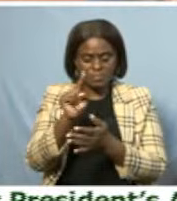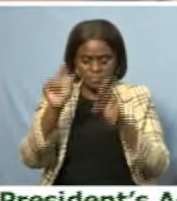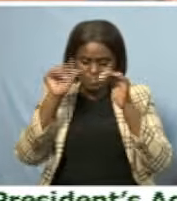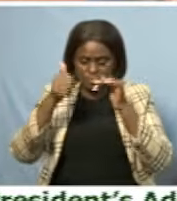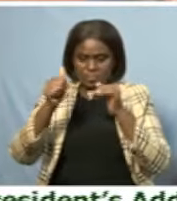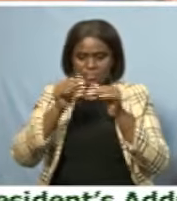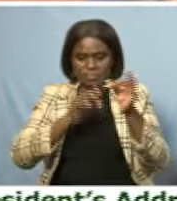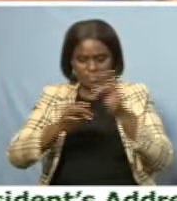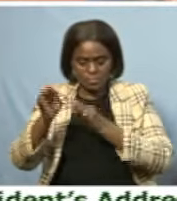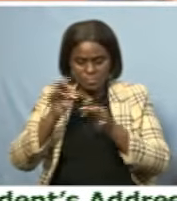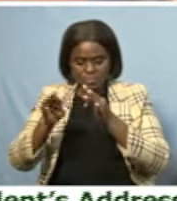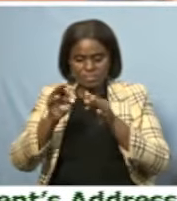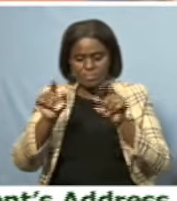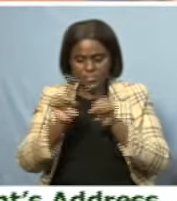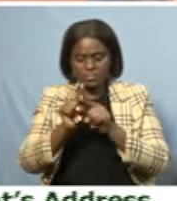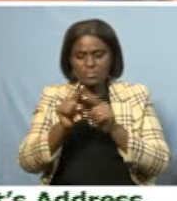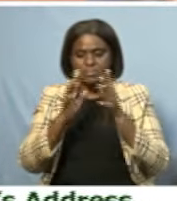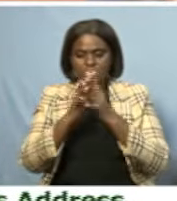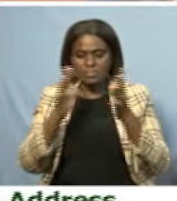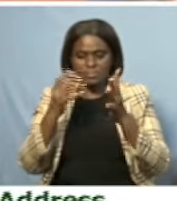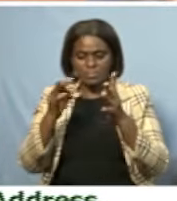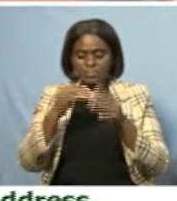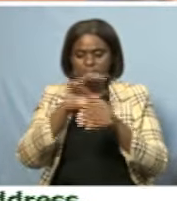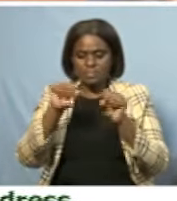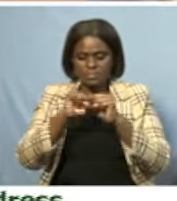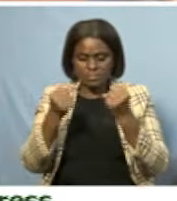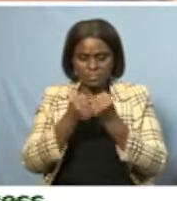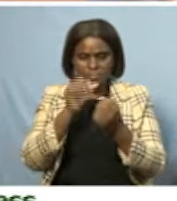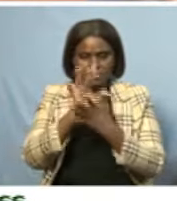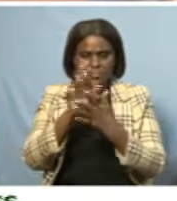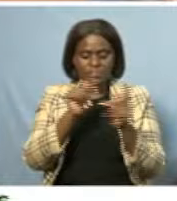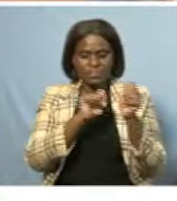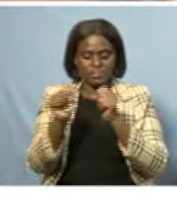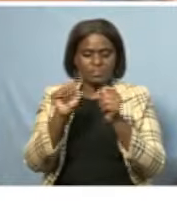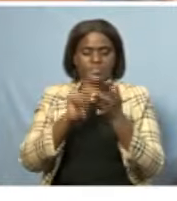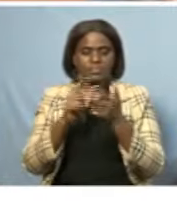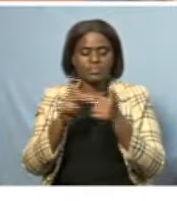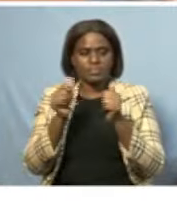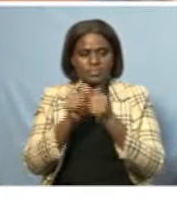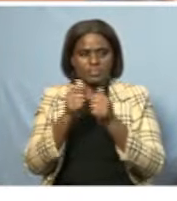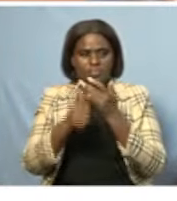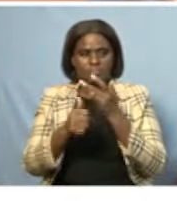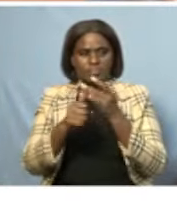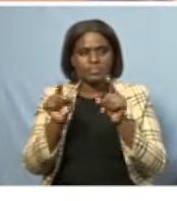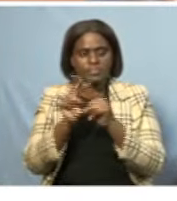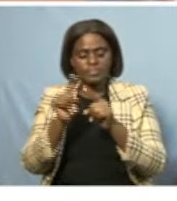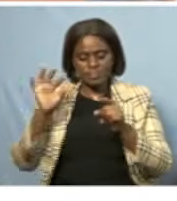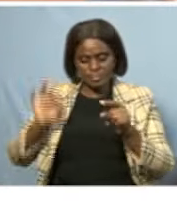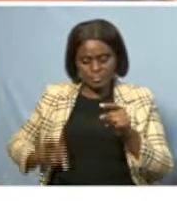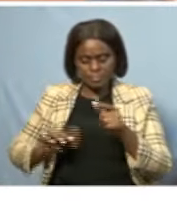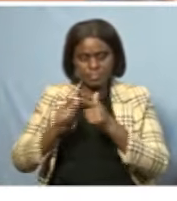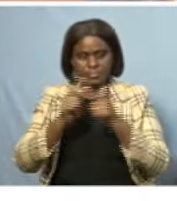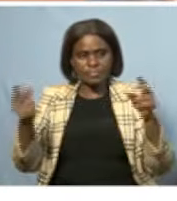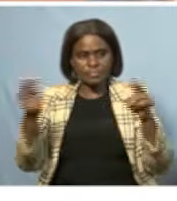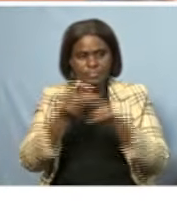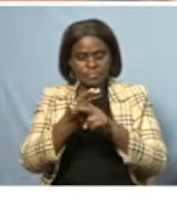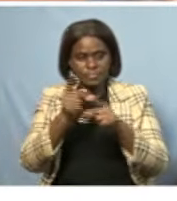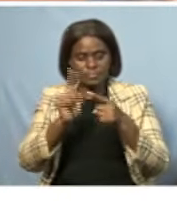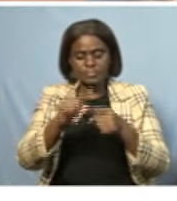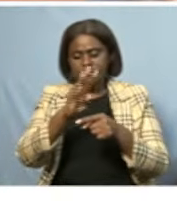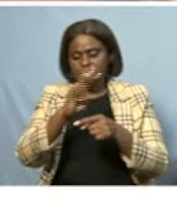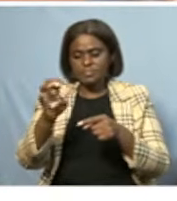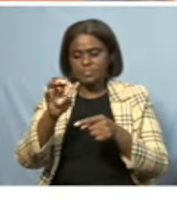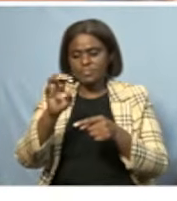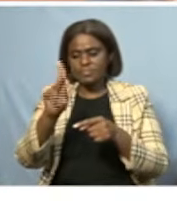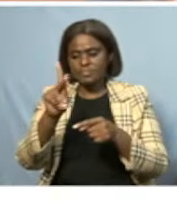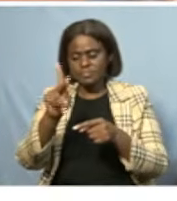President highlights the expansion of social cash transfer program, with monthly benefits doubled to 400